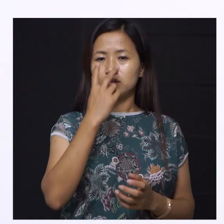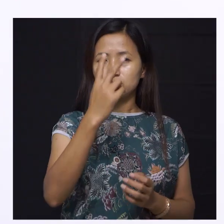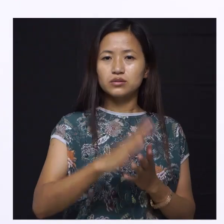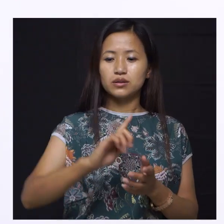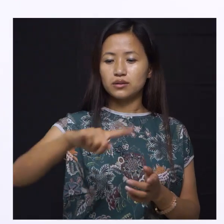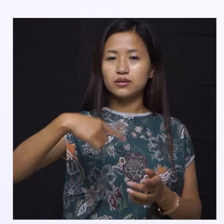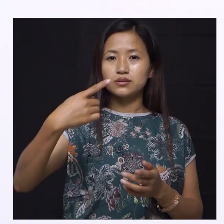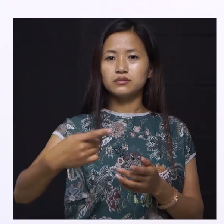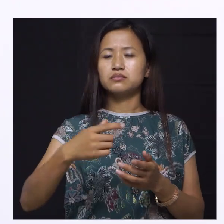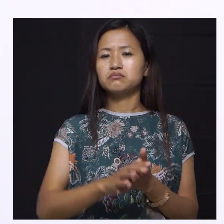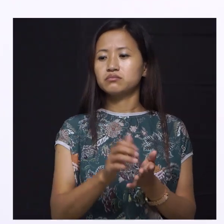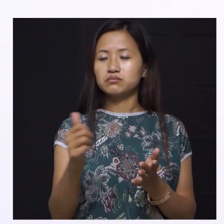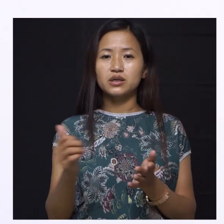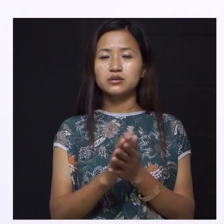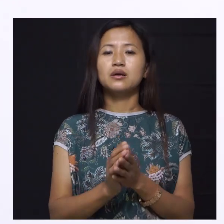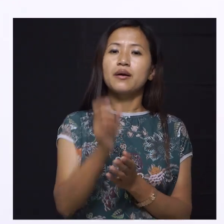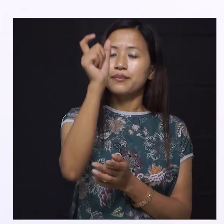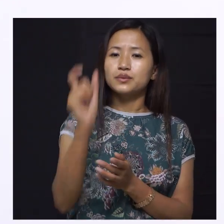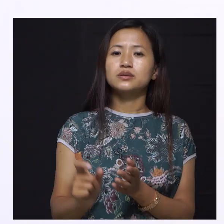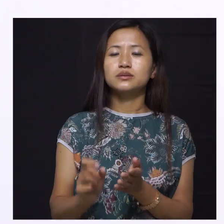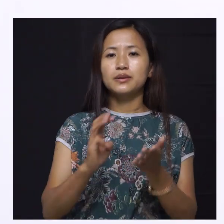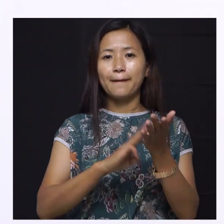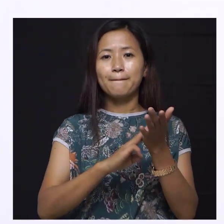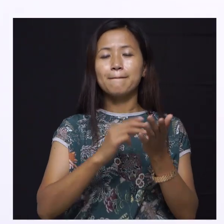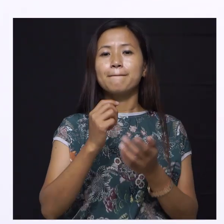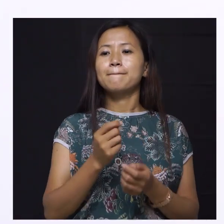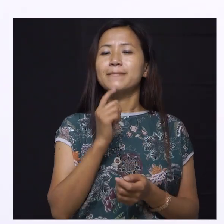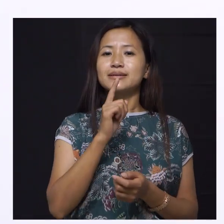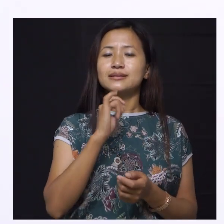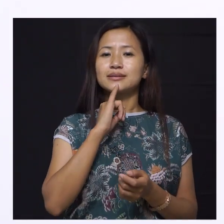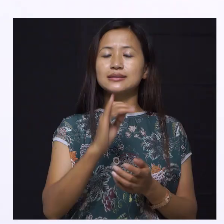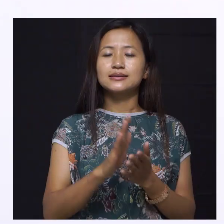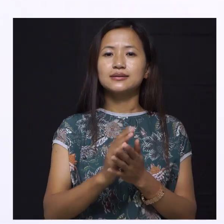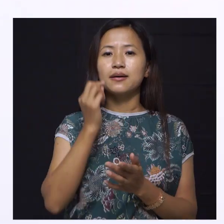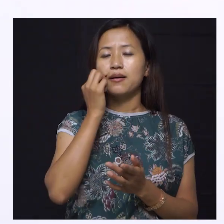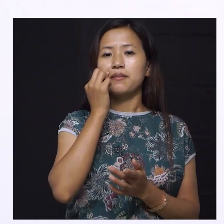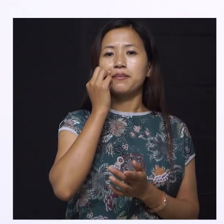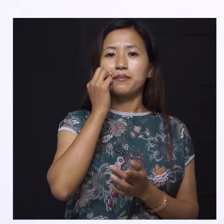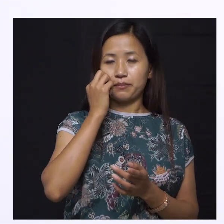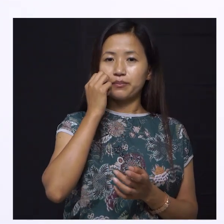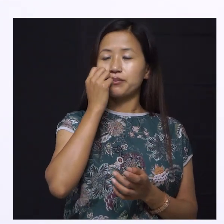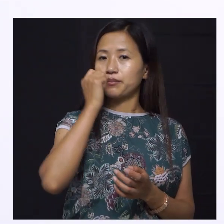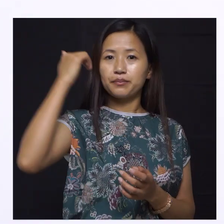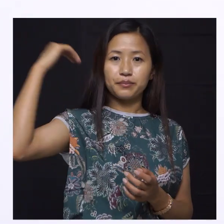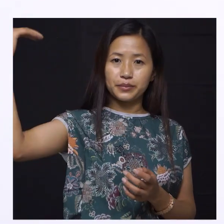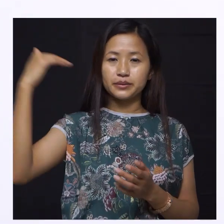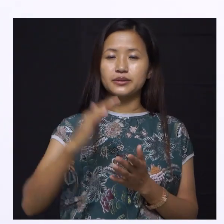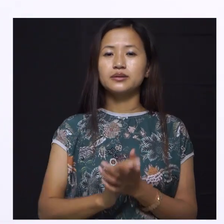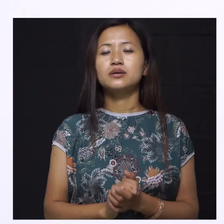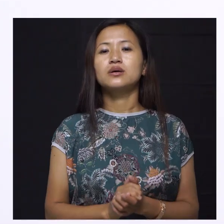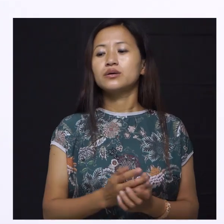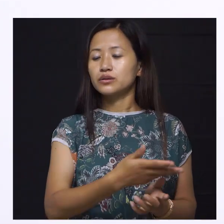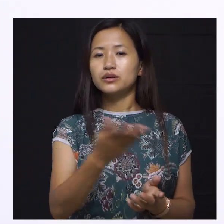another person. And who is Michael here? Michael is their brother, okay? Bartley's elder brother. Michael is their brother, and that